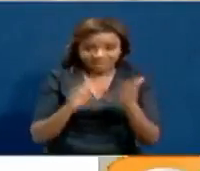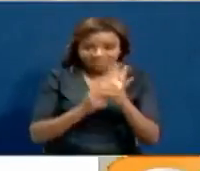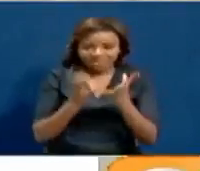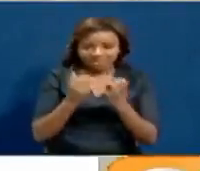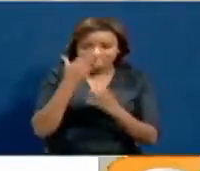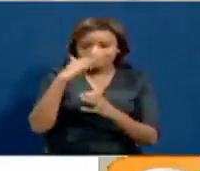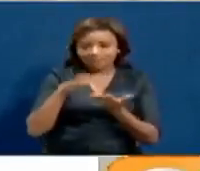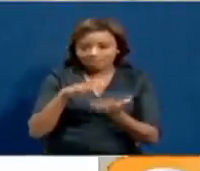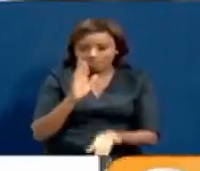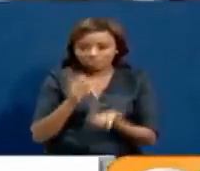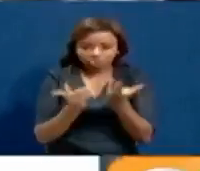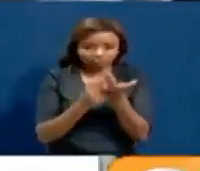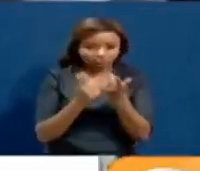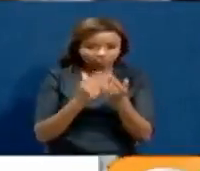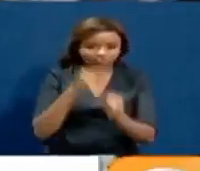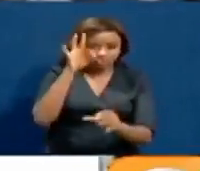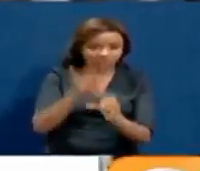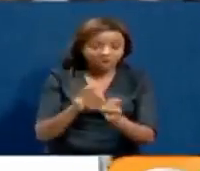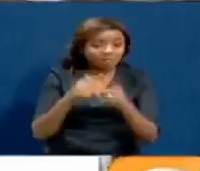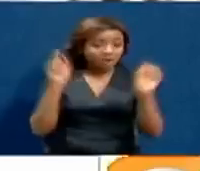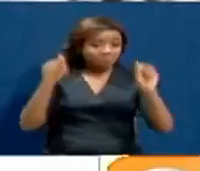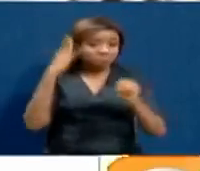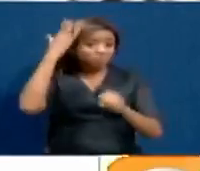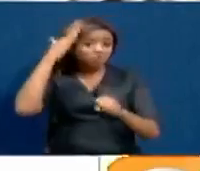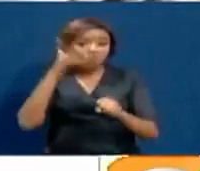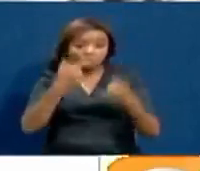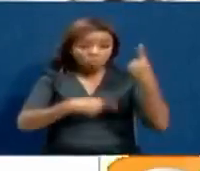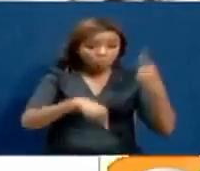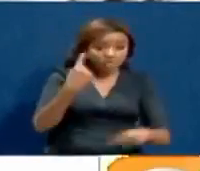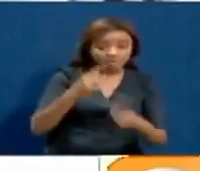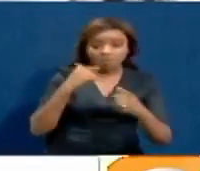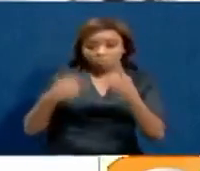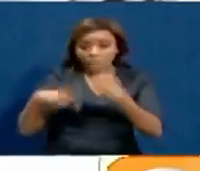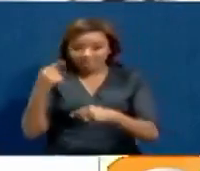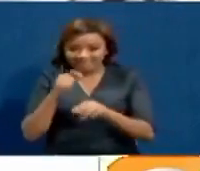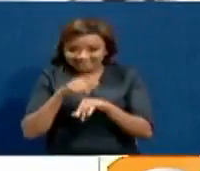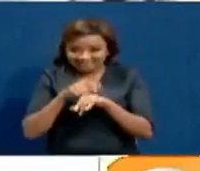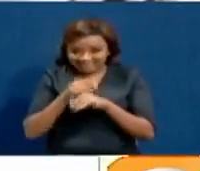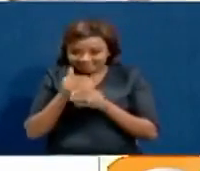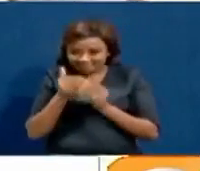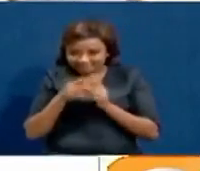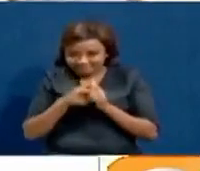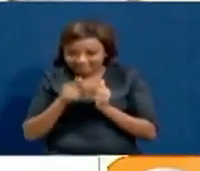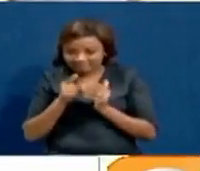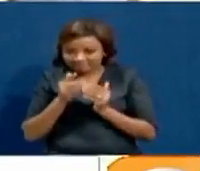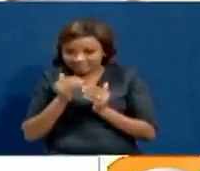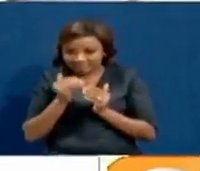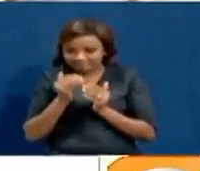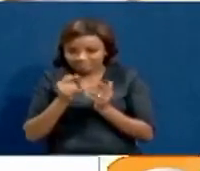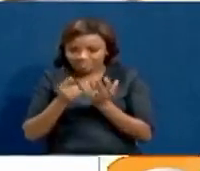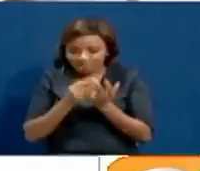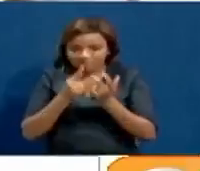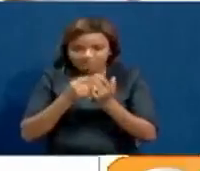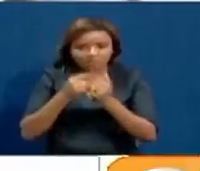every vote to be counted, but it's usually possible to predict who the winner is by the early hours of the following morning. Officials are